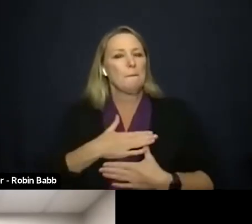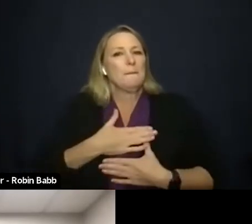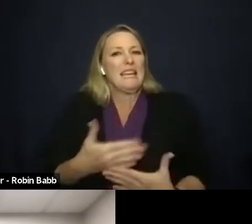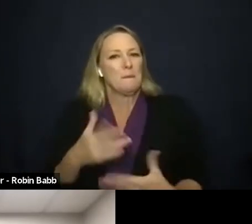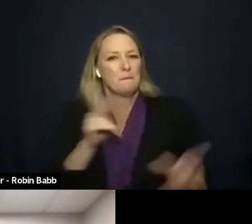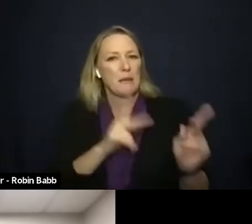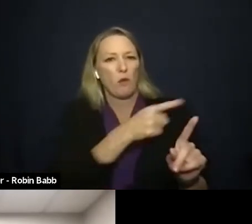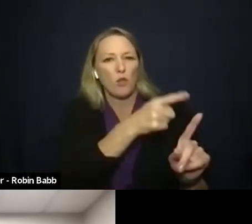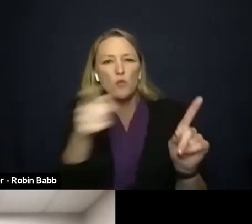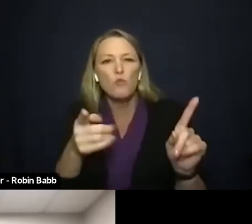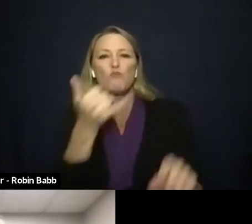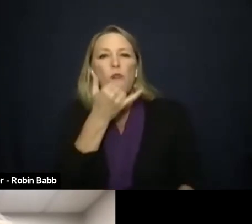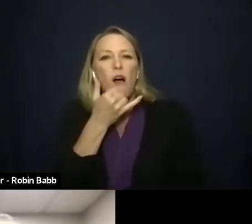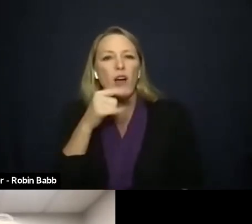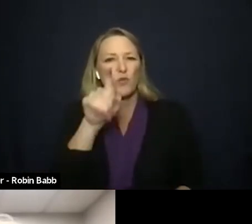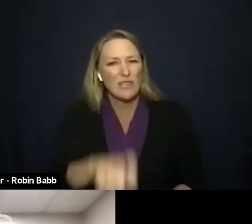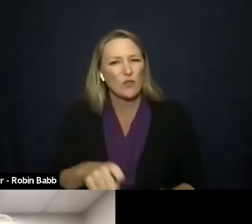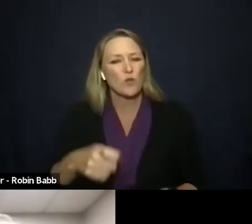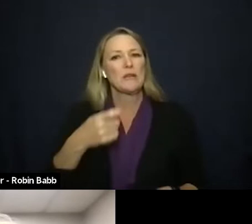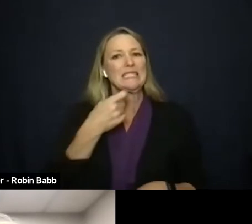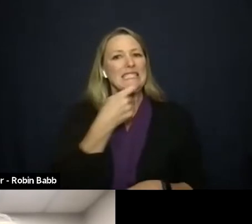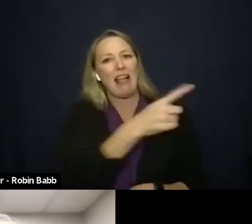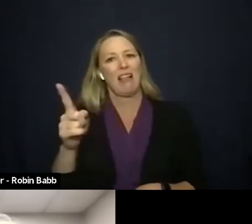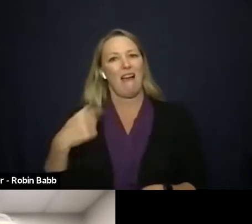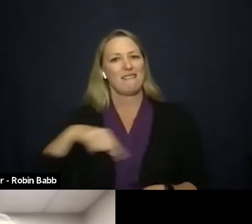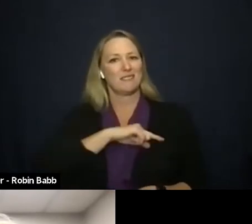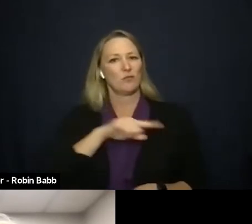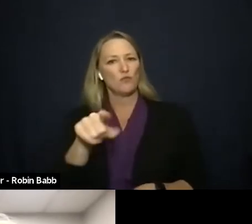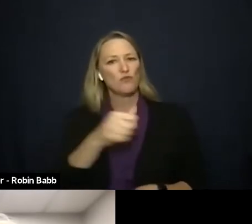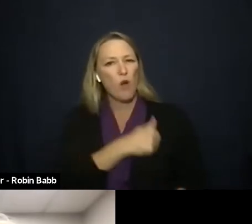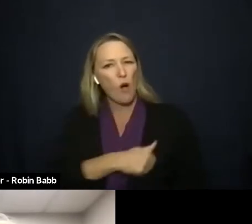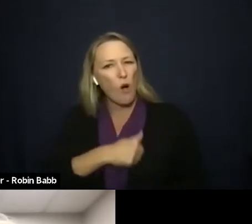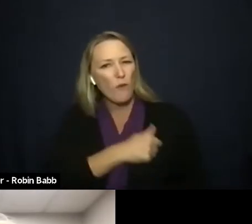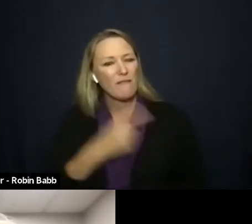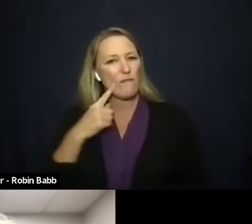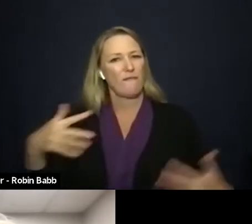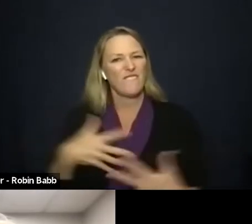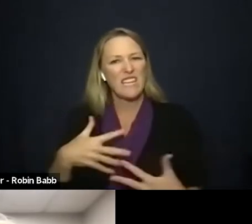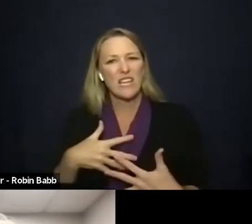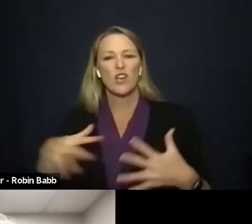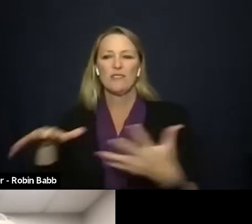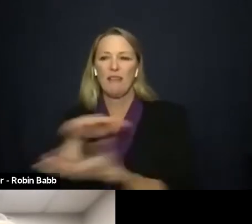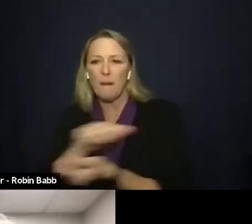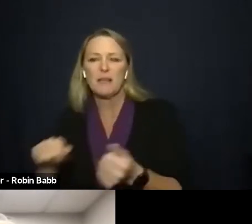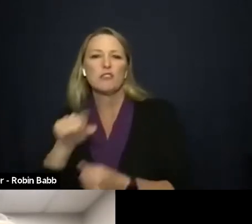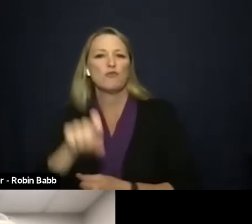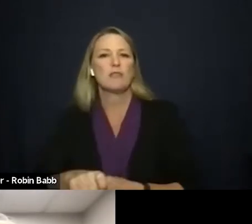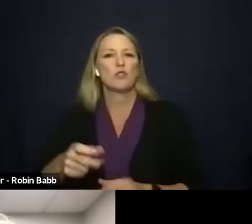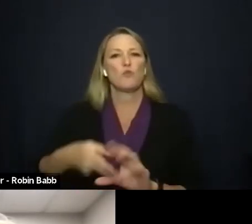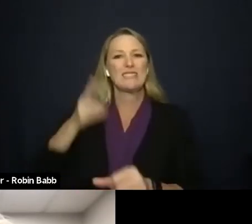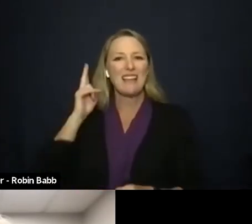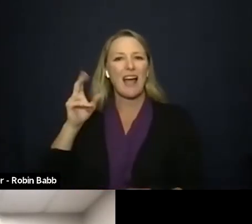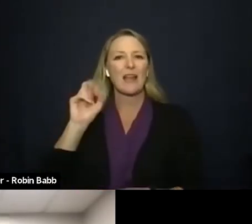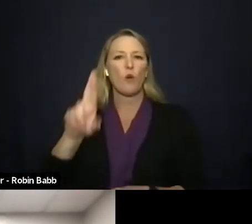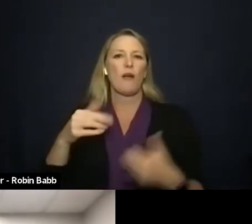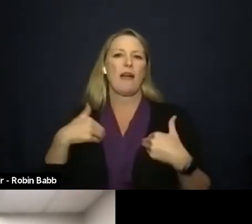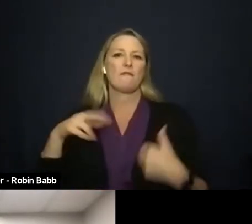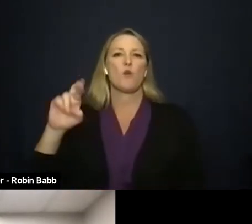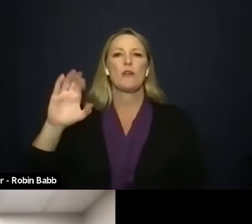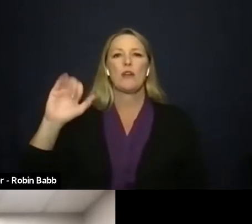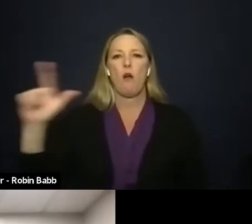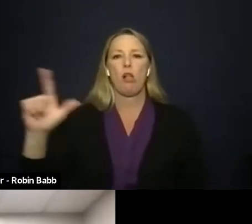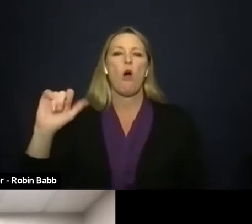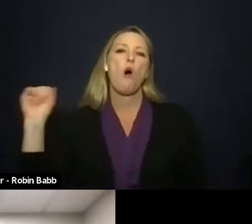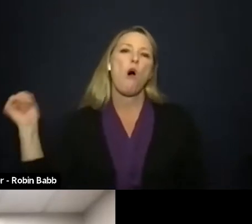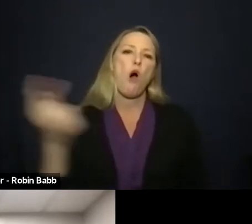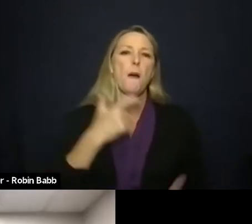apologize to parents and children for the damage and fear they've caused and should resign or face a recall all mandates must immediately